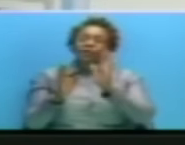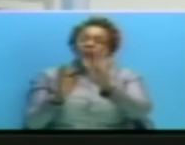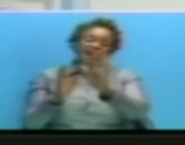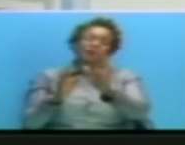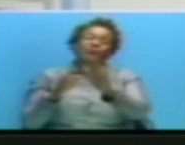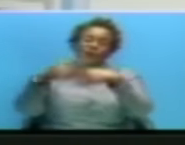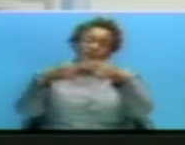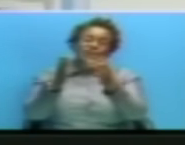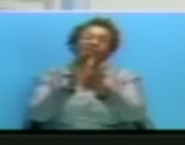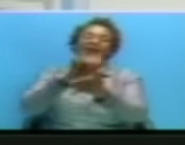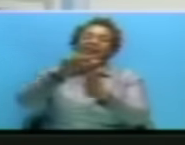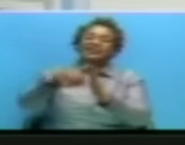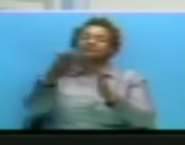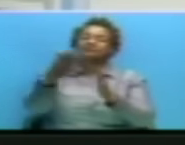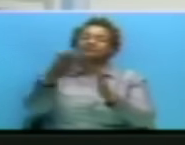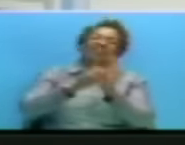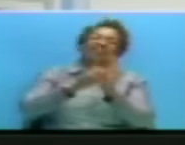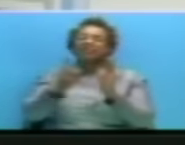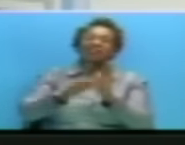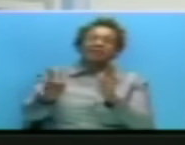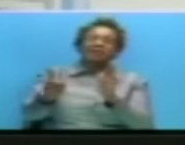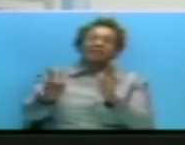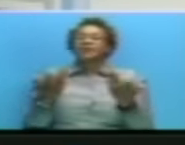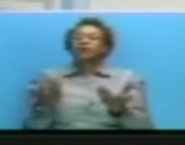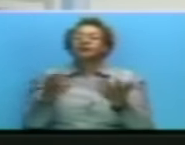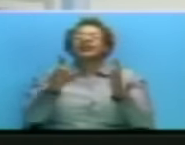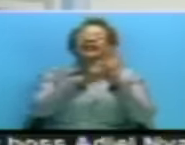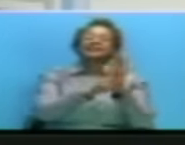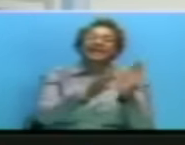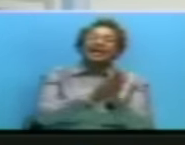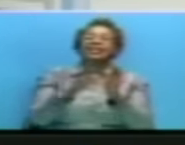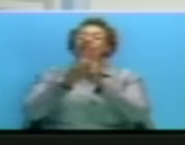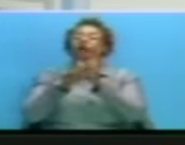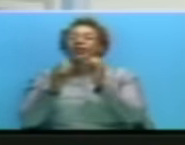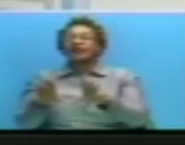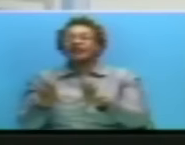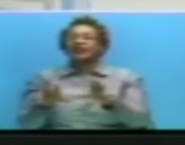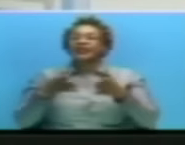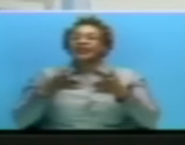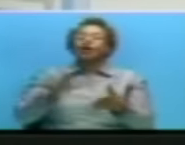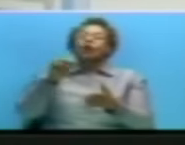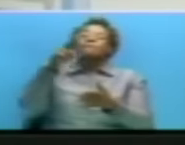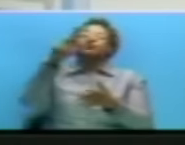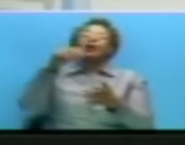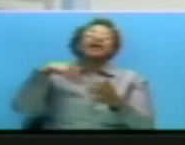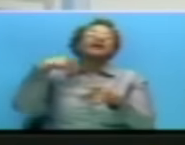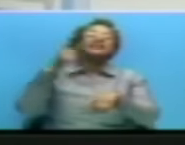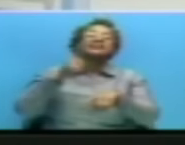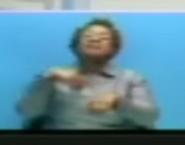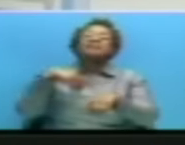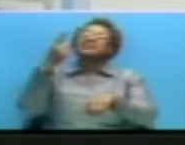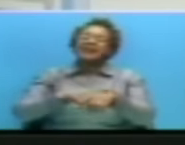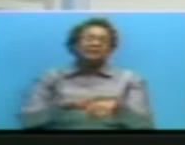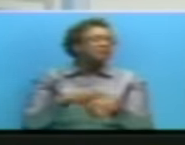We'll move on from the moment. As we go back and forth about legalities and illegalities, I'd like I see Ezekiel Mutua every other time by stepping his